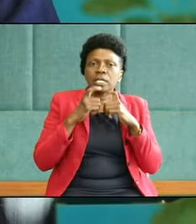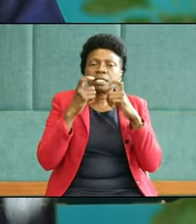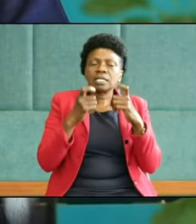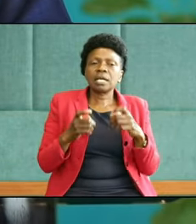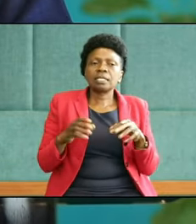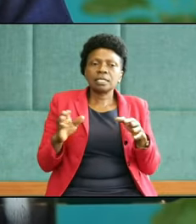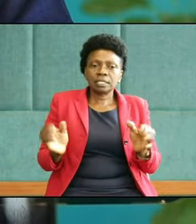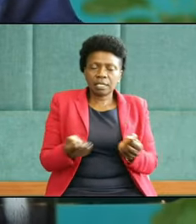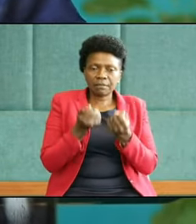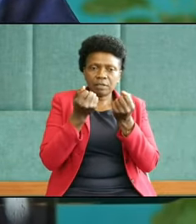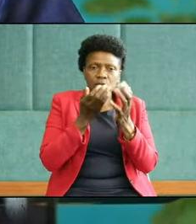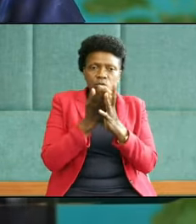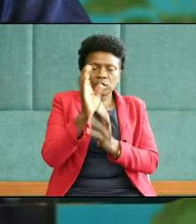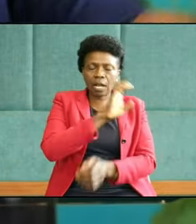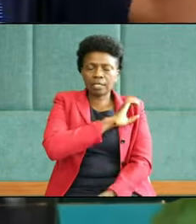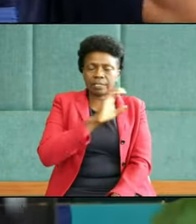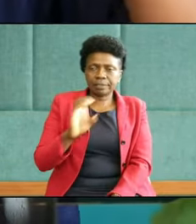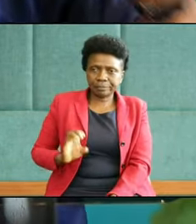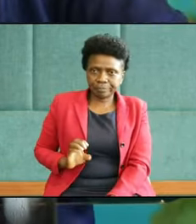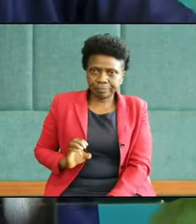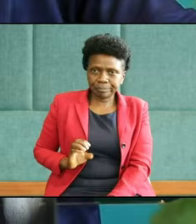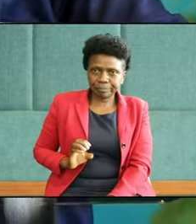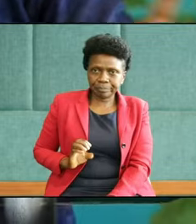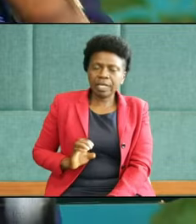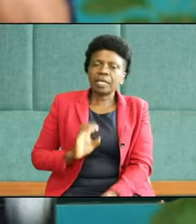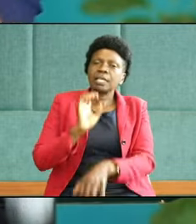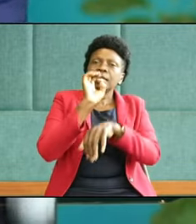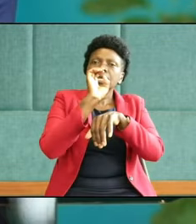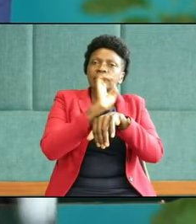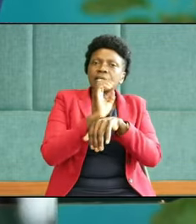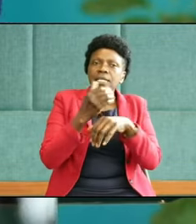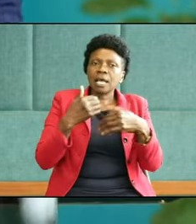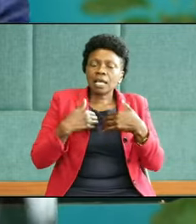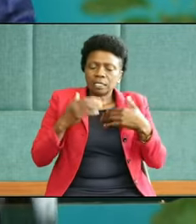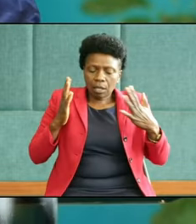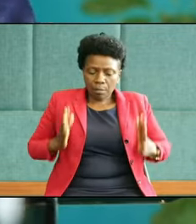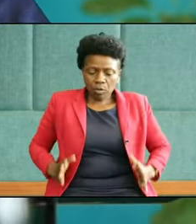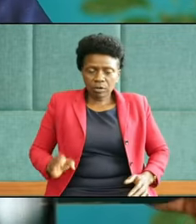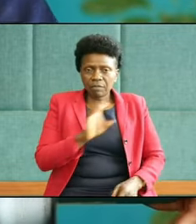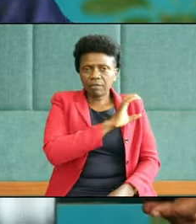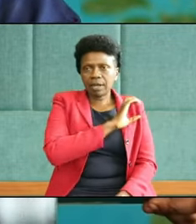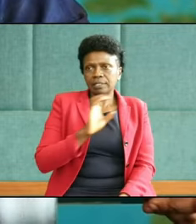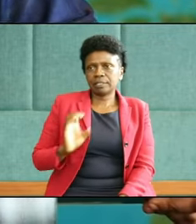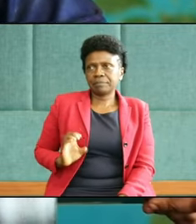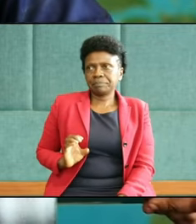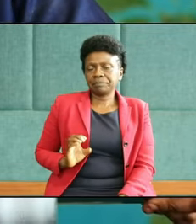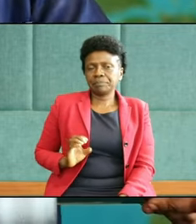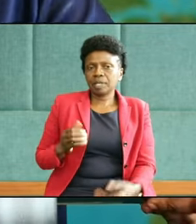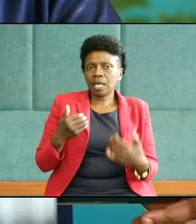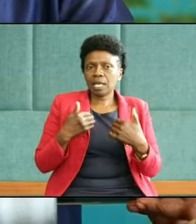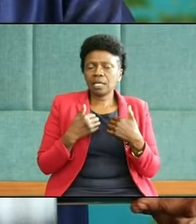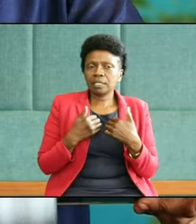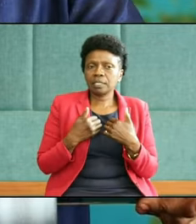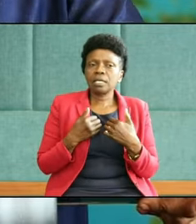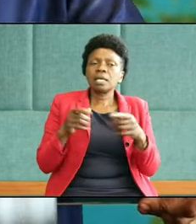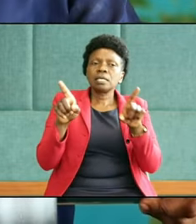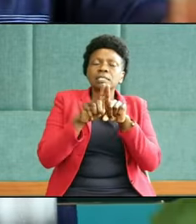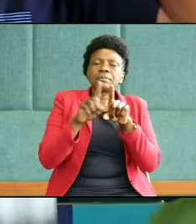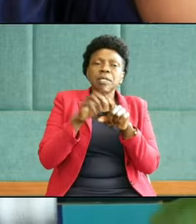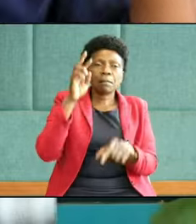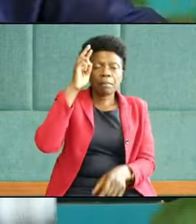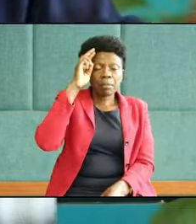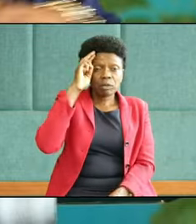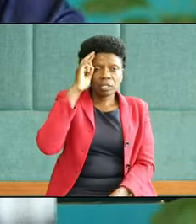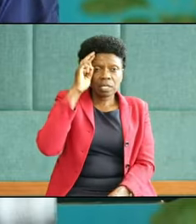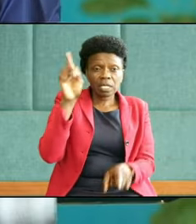Christ. Ladies and gentlemen, the church as the body of Christ has the same purpose as Christ.